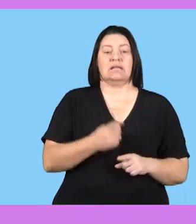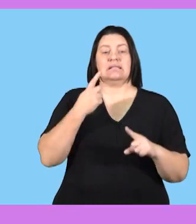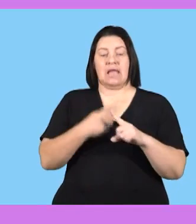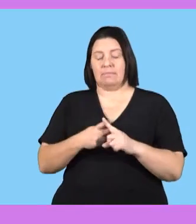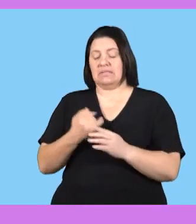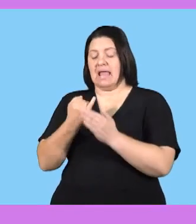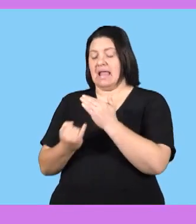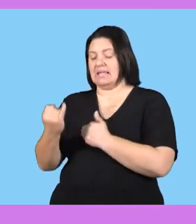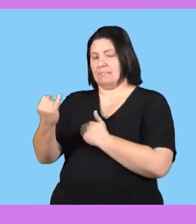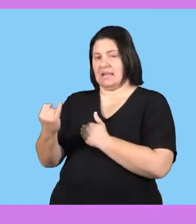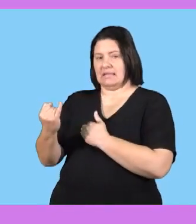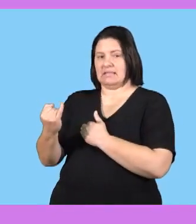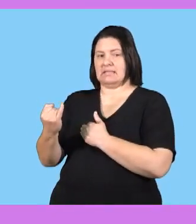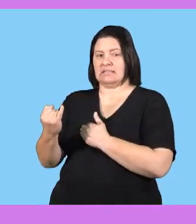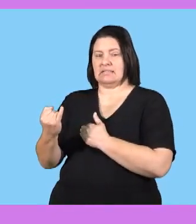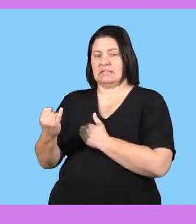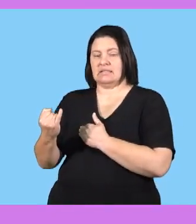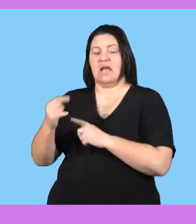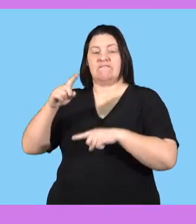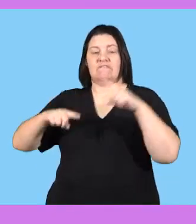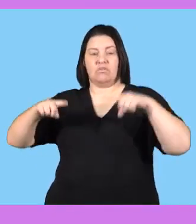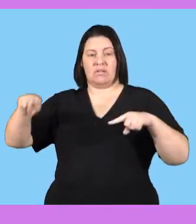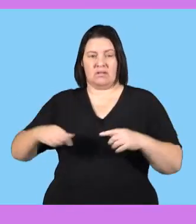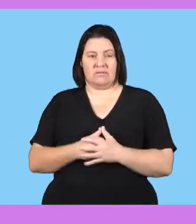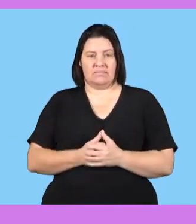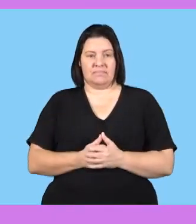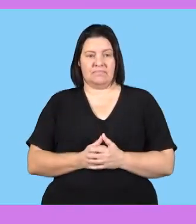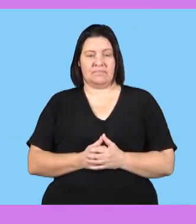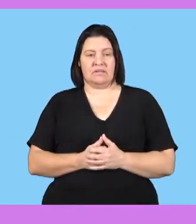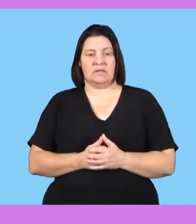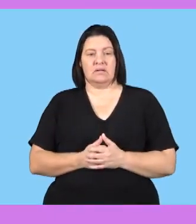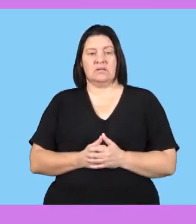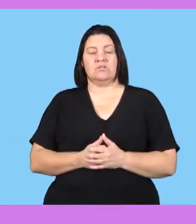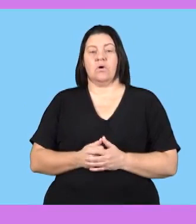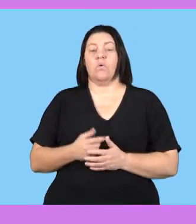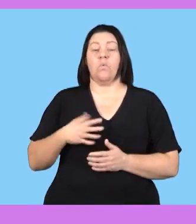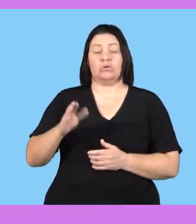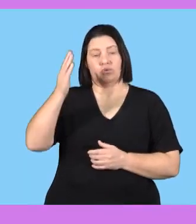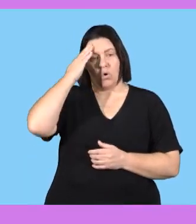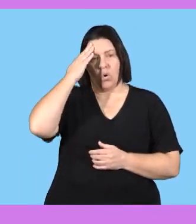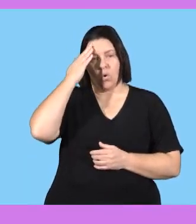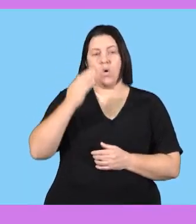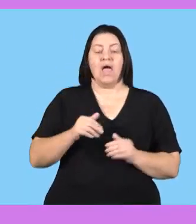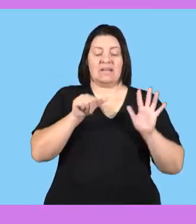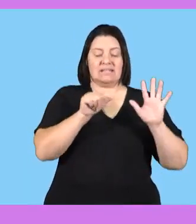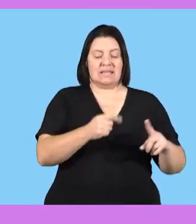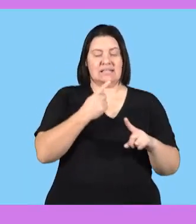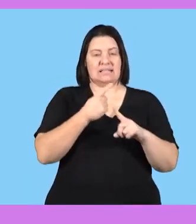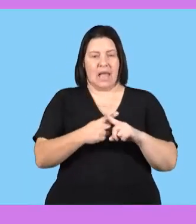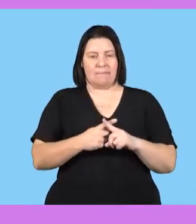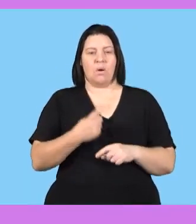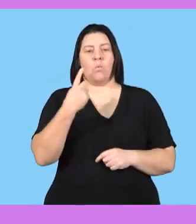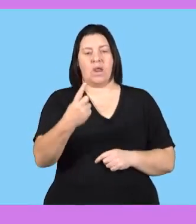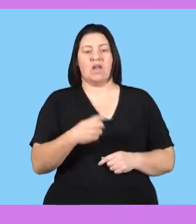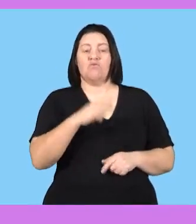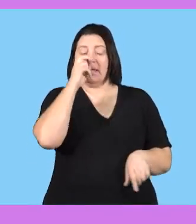the independent variable. So if we need for 1 box, we simply take 6 multiplied by